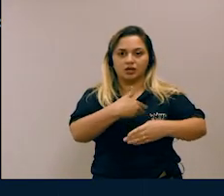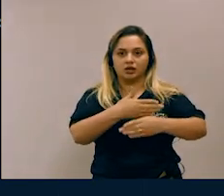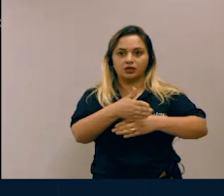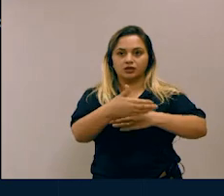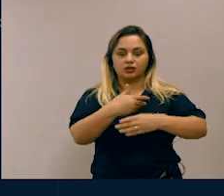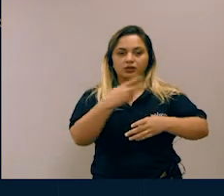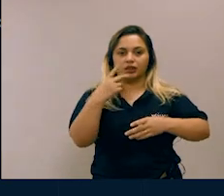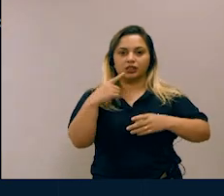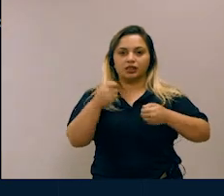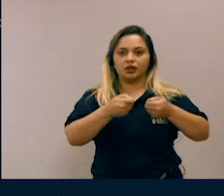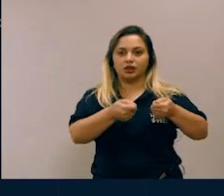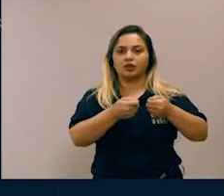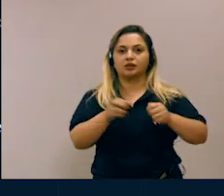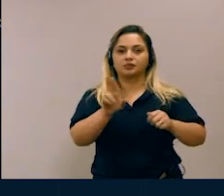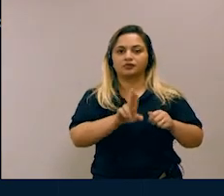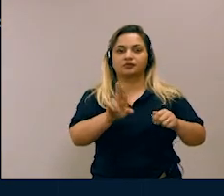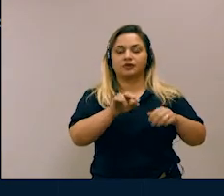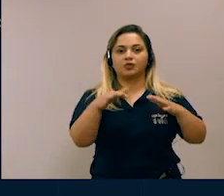do.